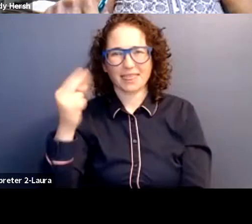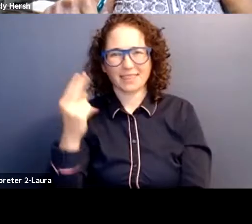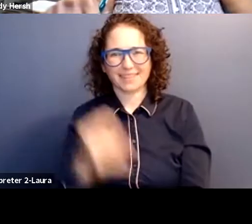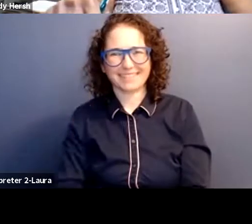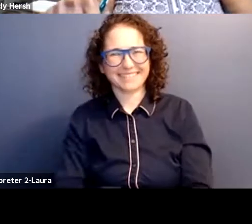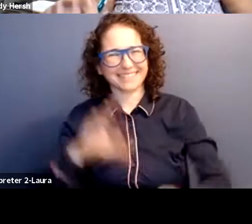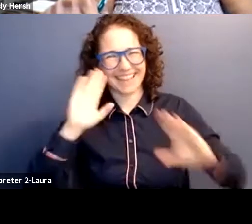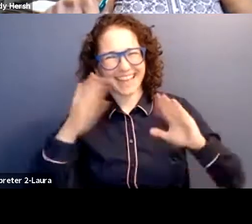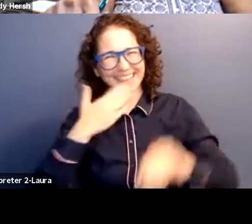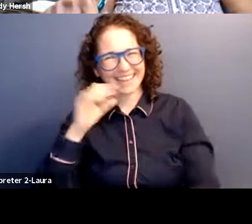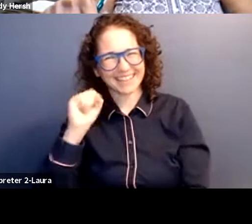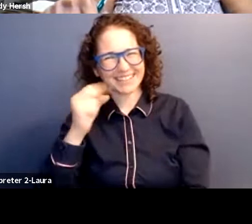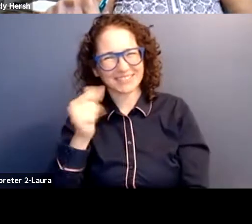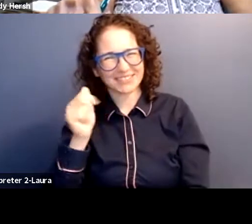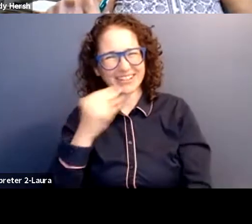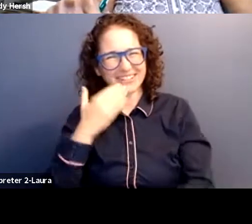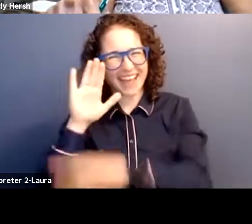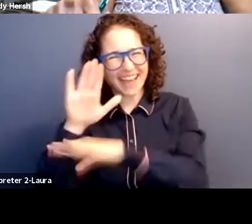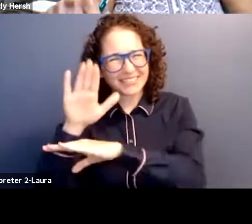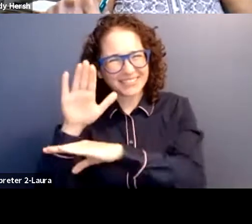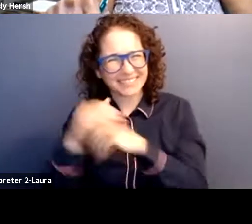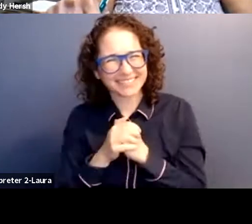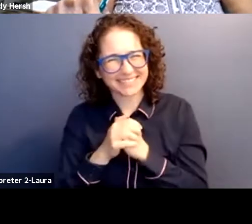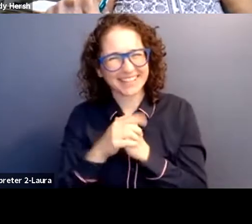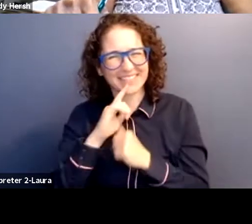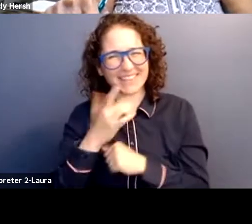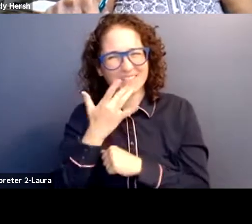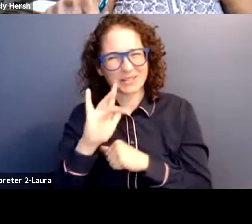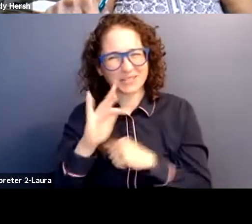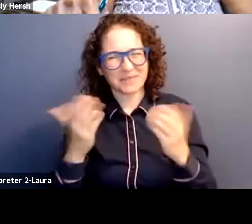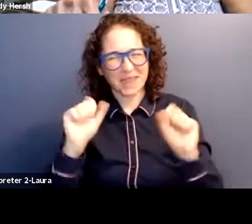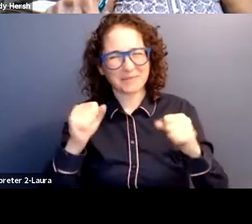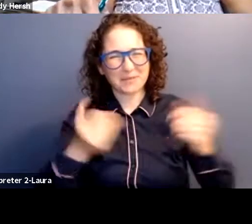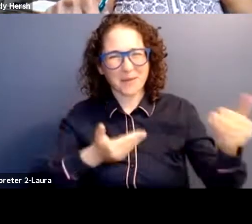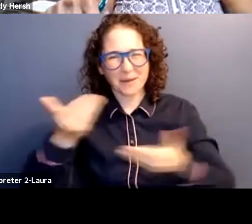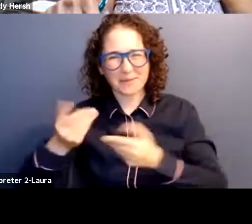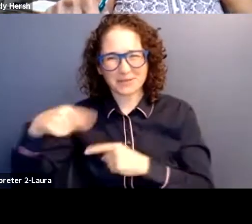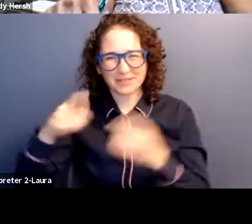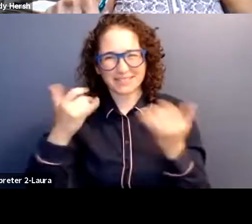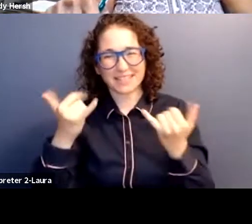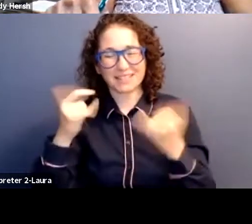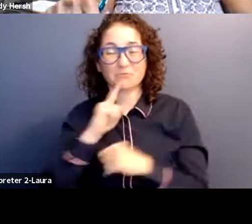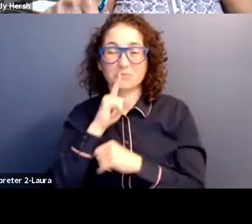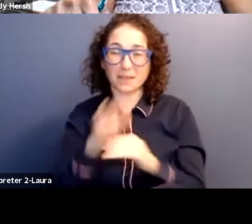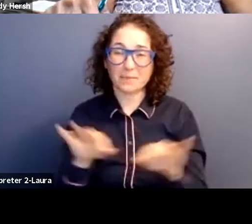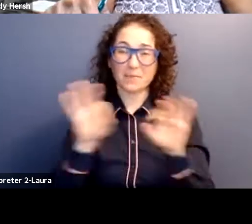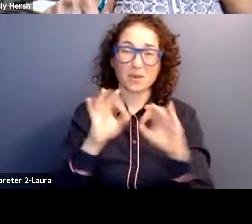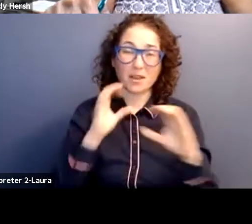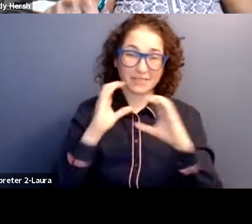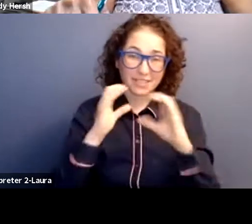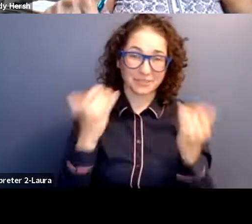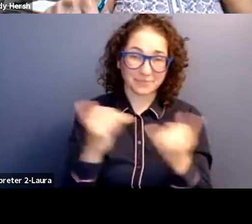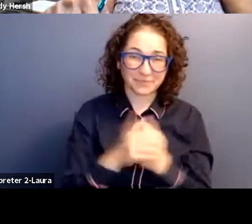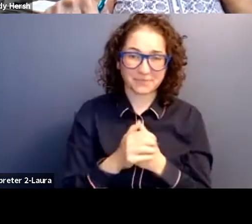Thank you, Sharon. Good afternoon, good afternoon, good afternoon. I'm really fortunate to be able to welcome everybody here today to this really important conversation.